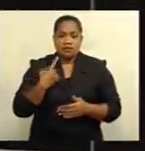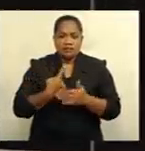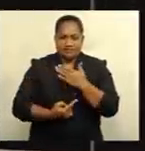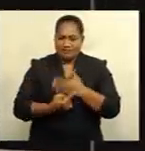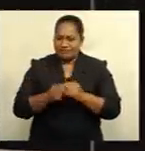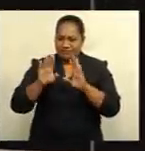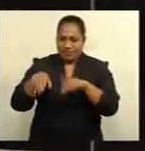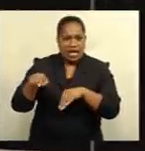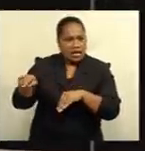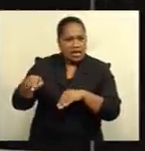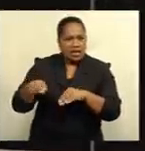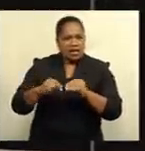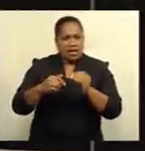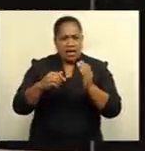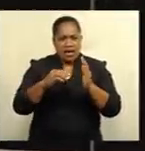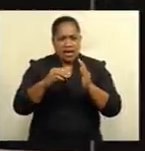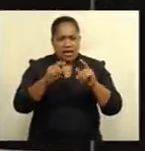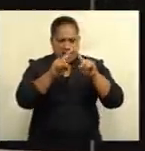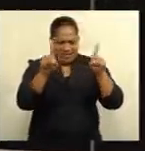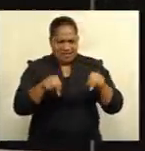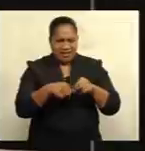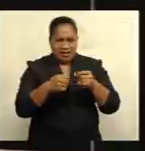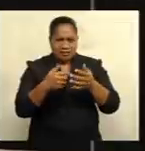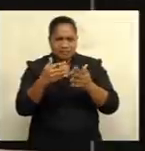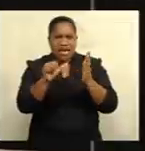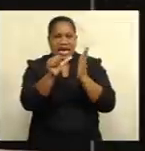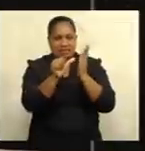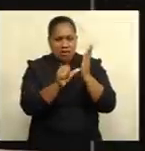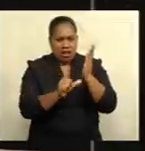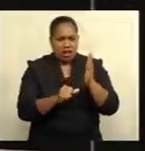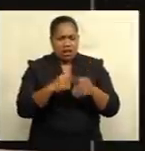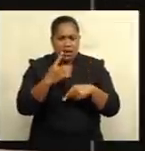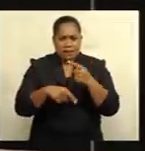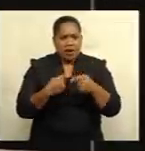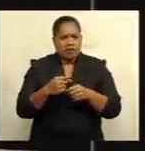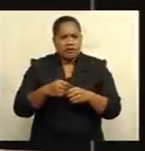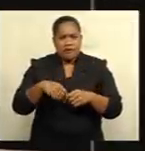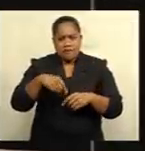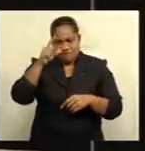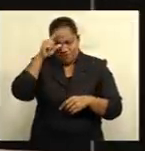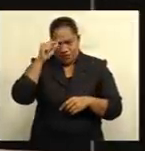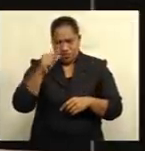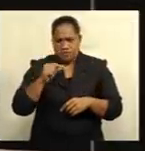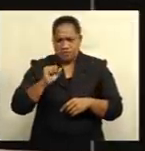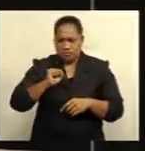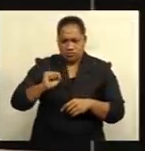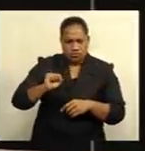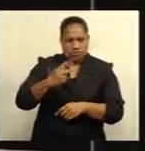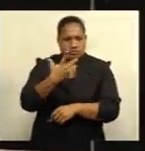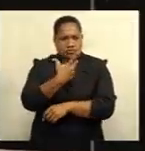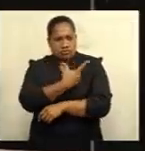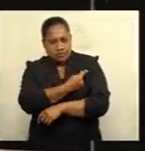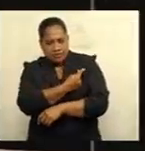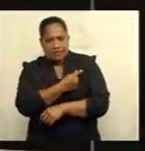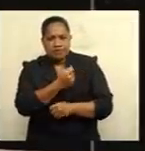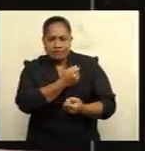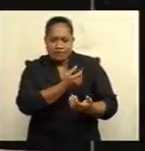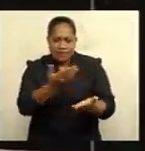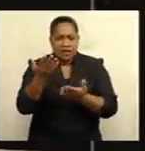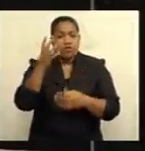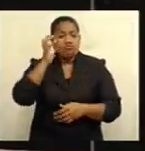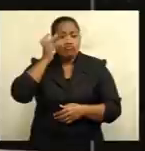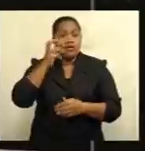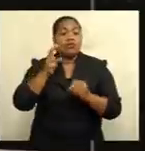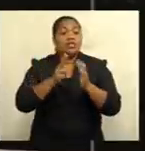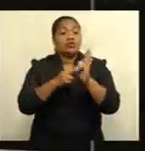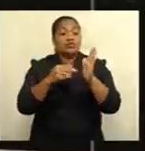titled "Hesitant Fijians Tell Why They Won't Get Vaccinated Against COVID-19, published by Radio New Zealand on Sunday.